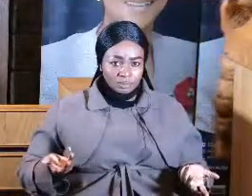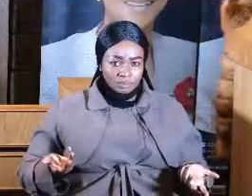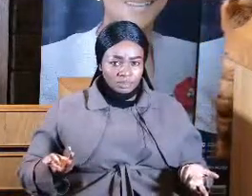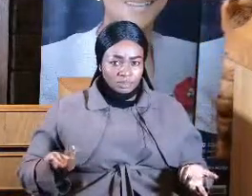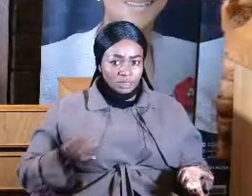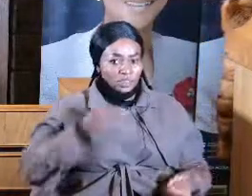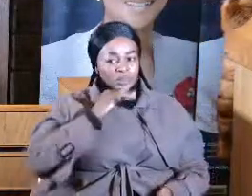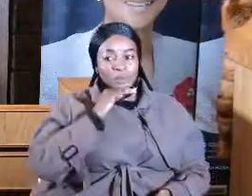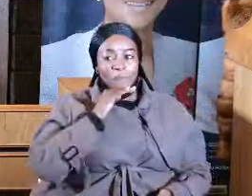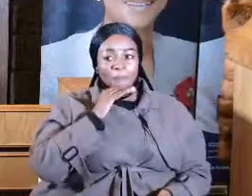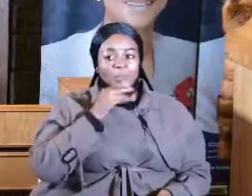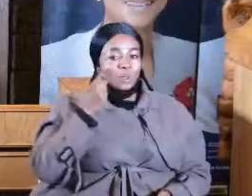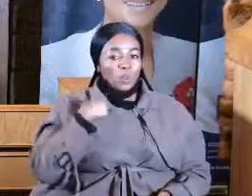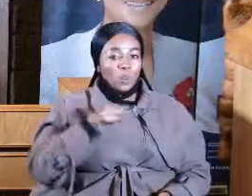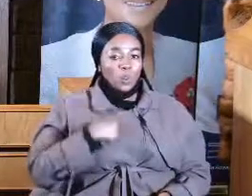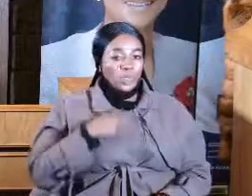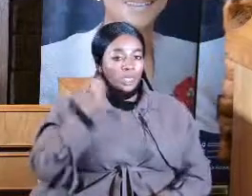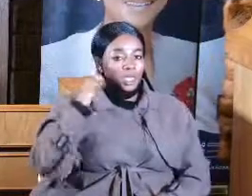cannot turn a blind eye.